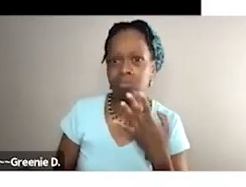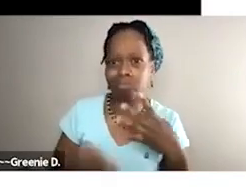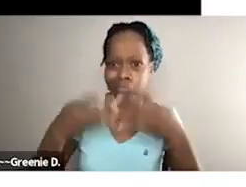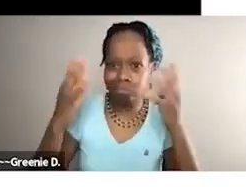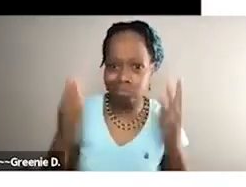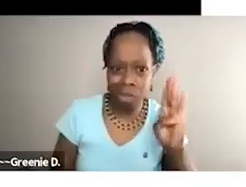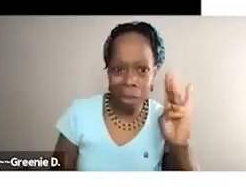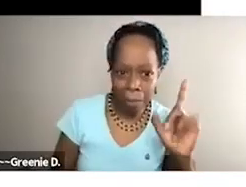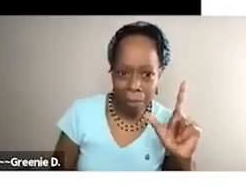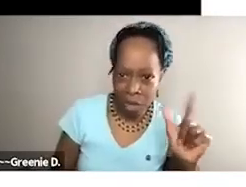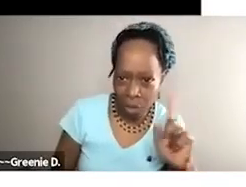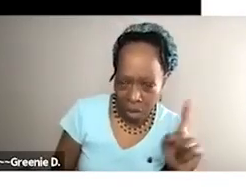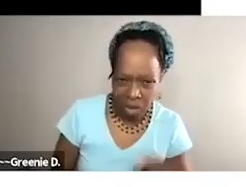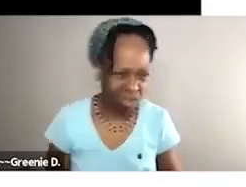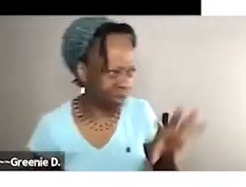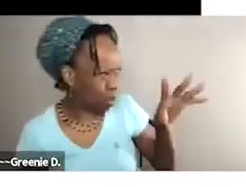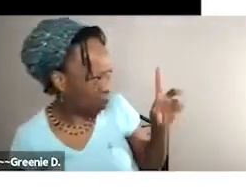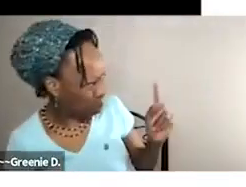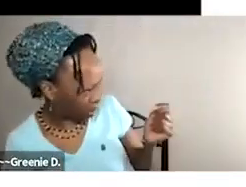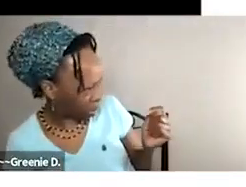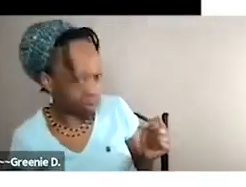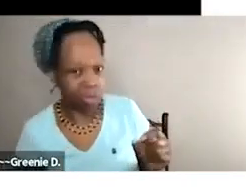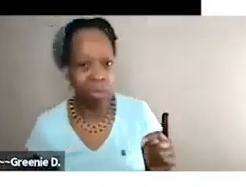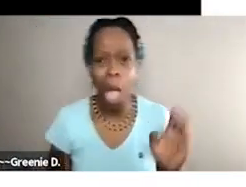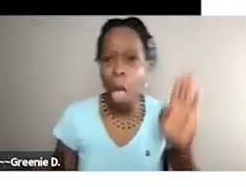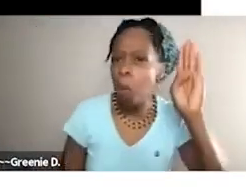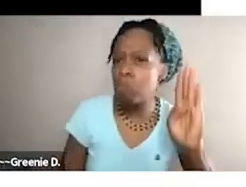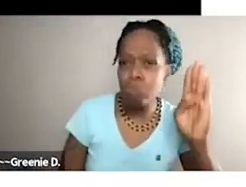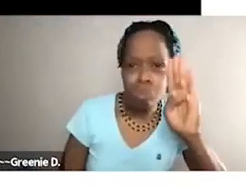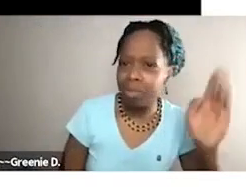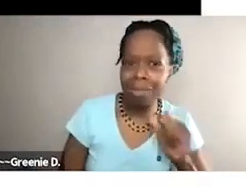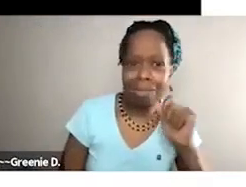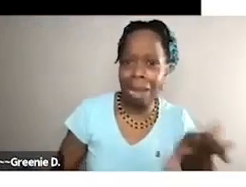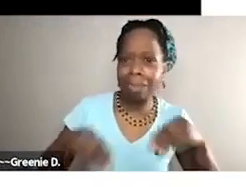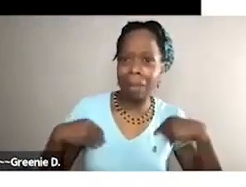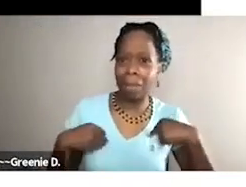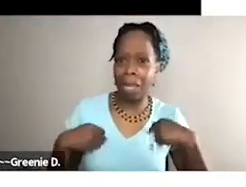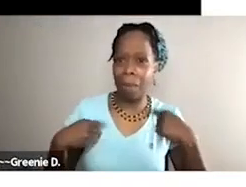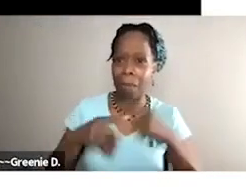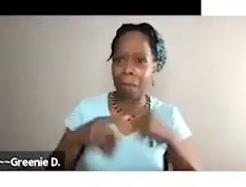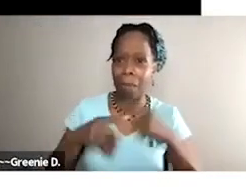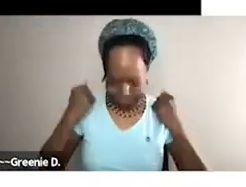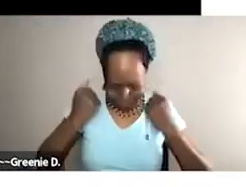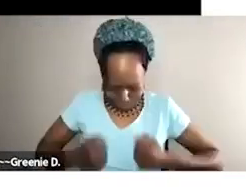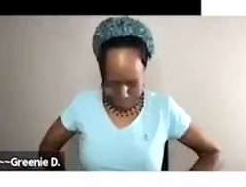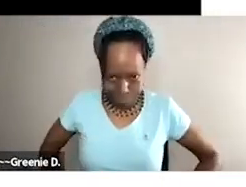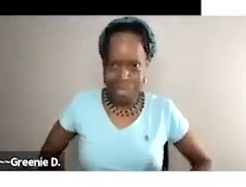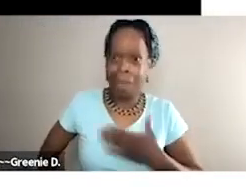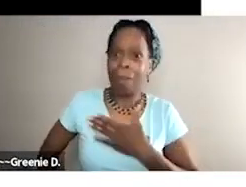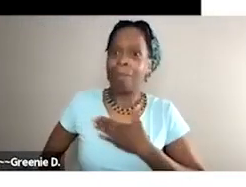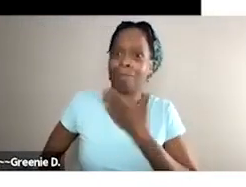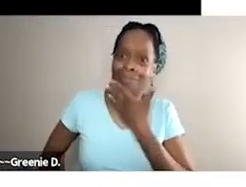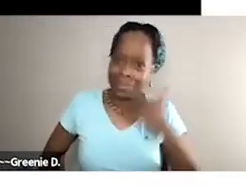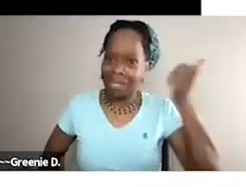Brooklyn has not accepted me, and this is my best outfit. Bunch of ableist hipsters, I think. That's a nice hat, though,